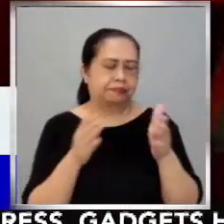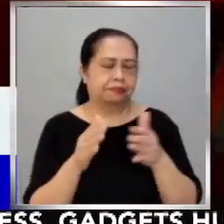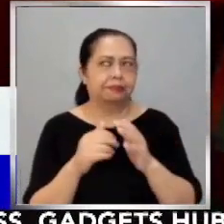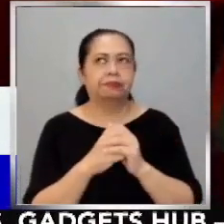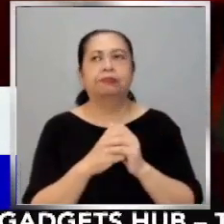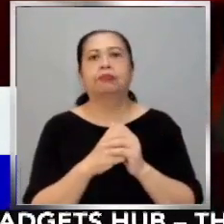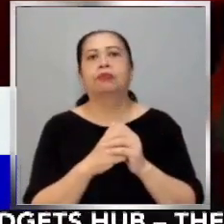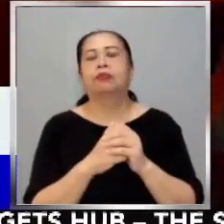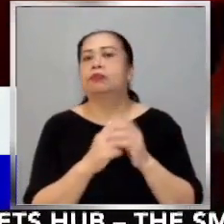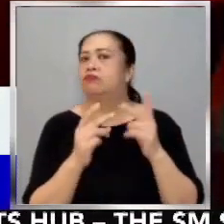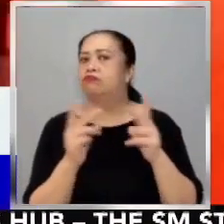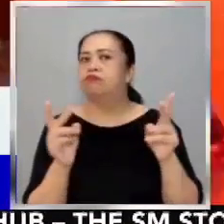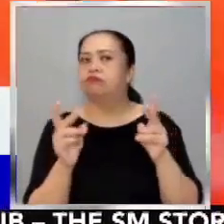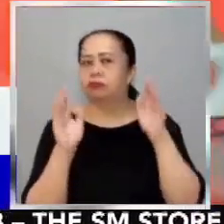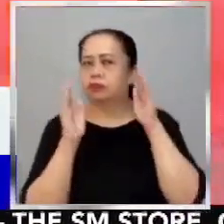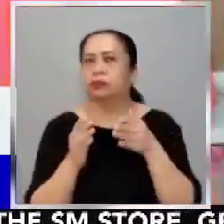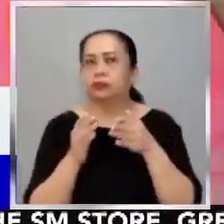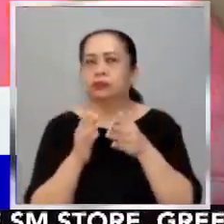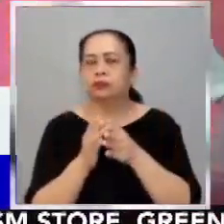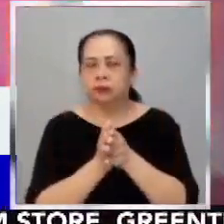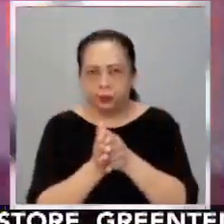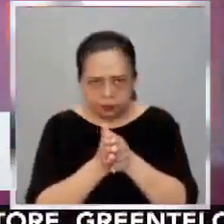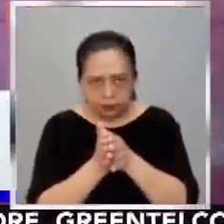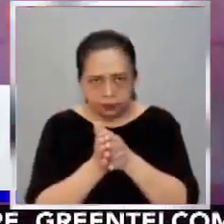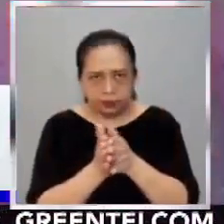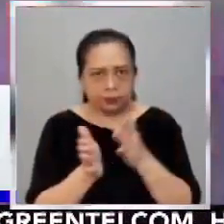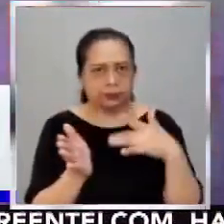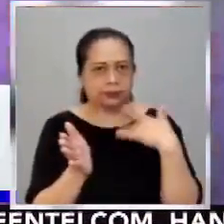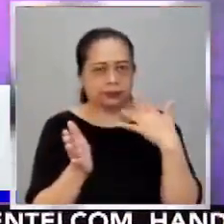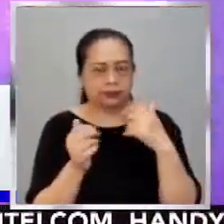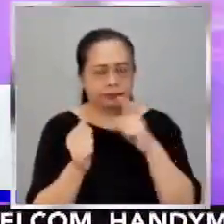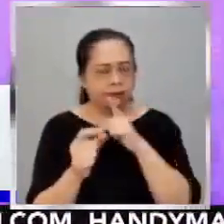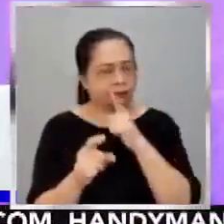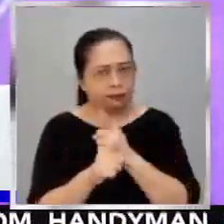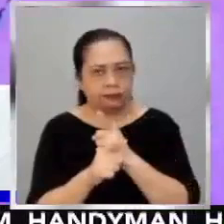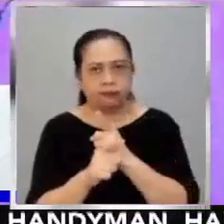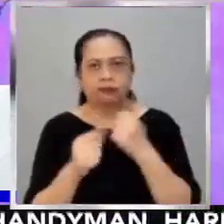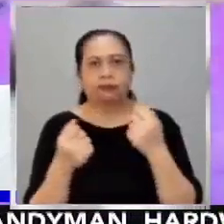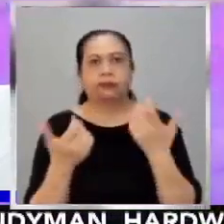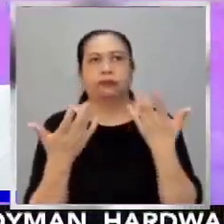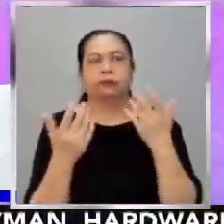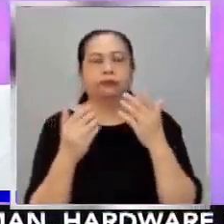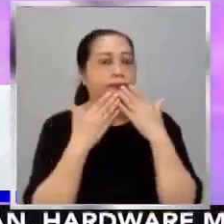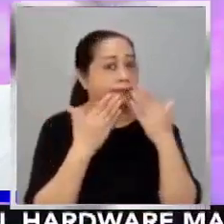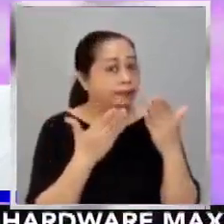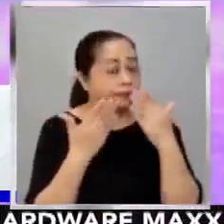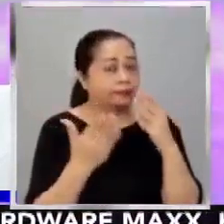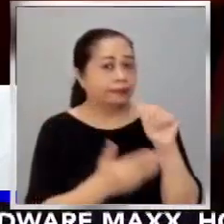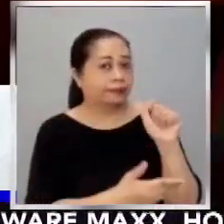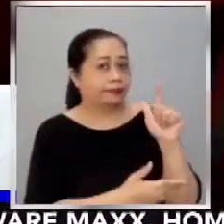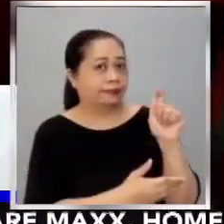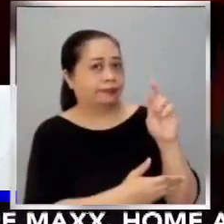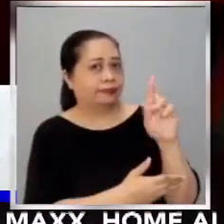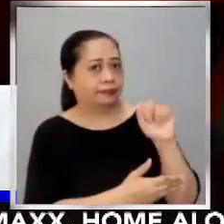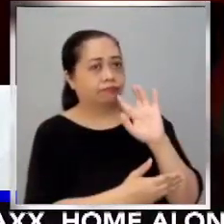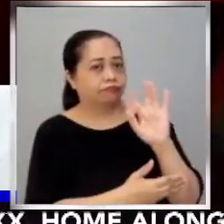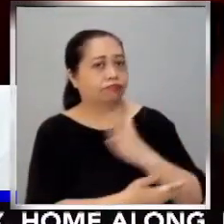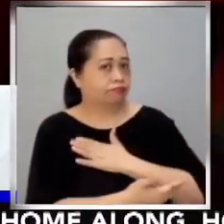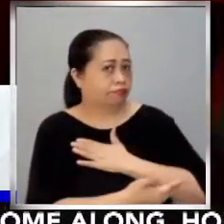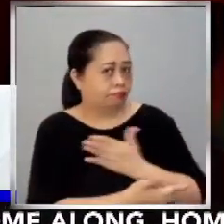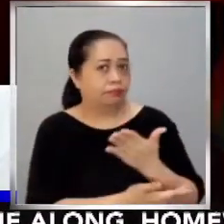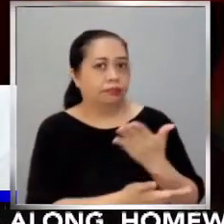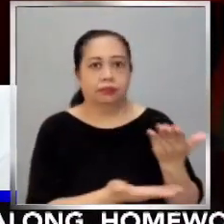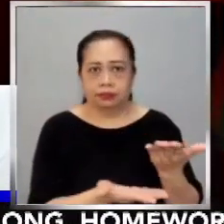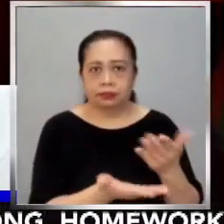very focused, we're very determined. With the Olympic dream, I'm really grateful that Alexander is also willing to start